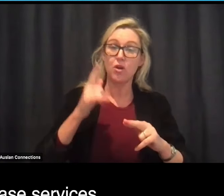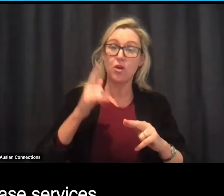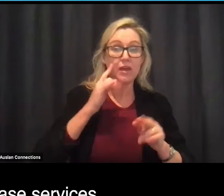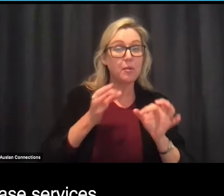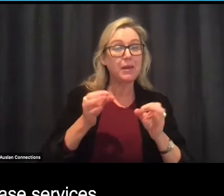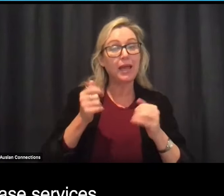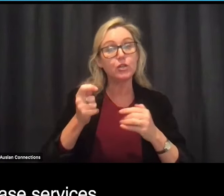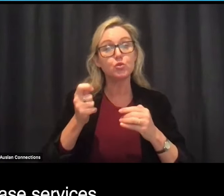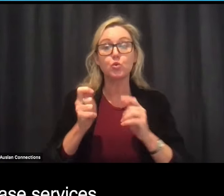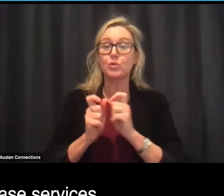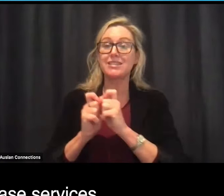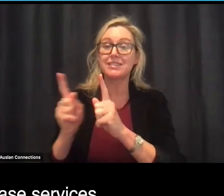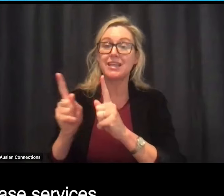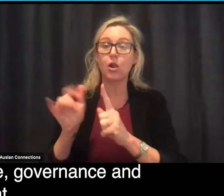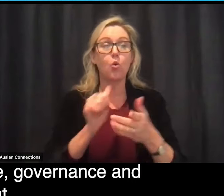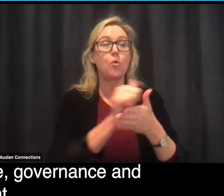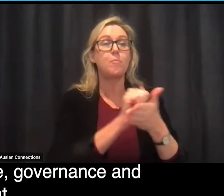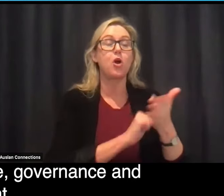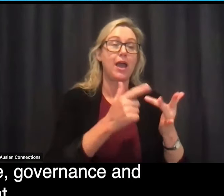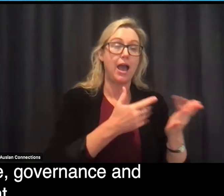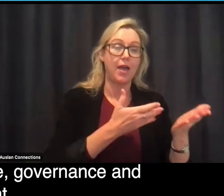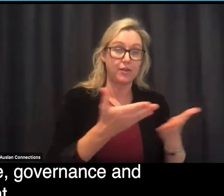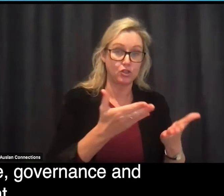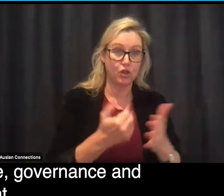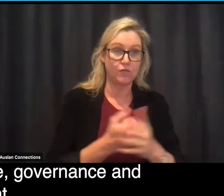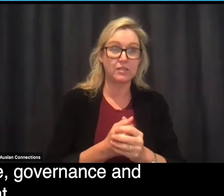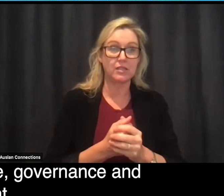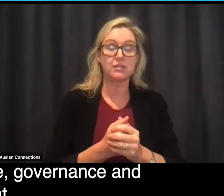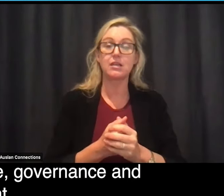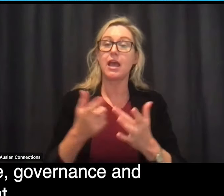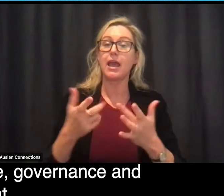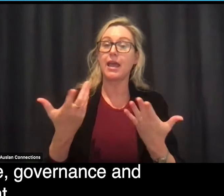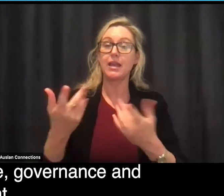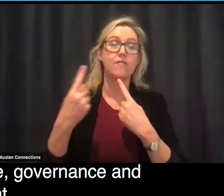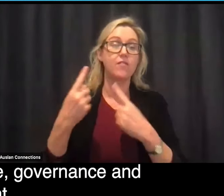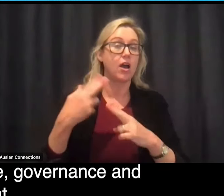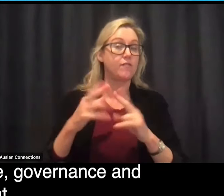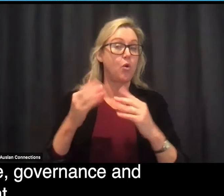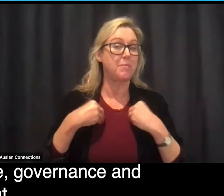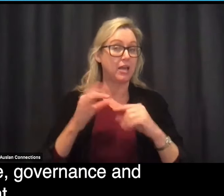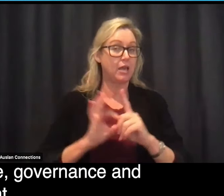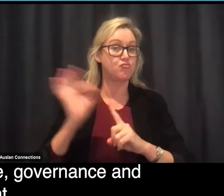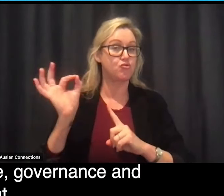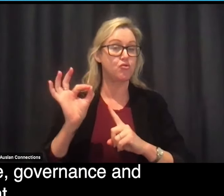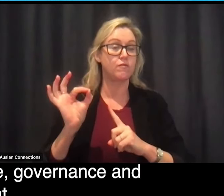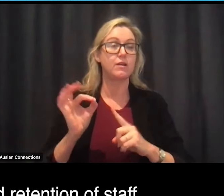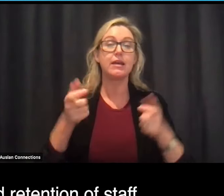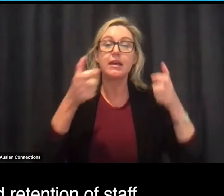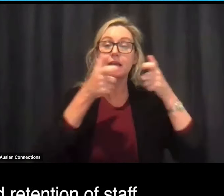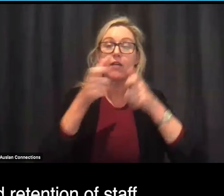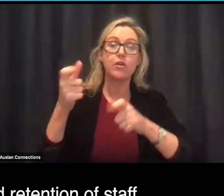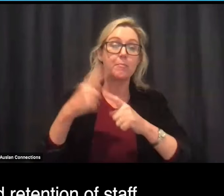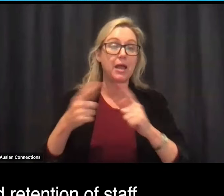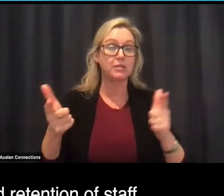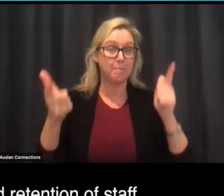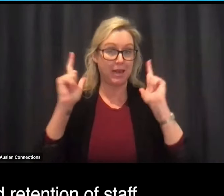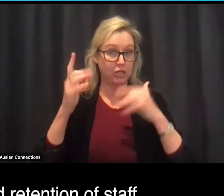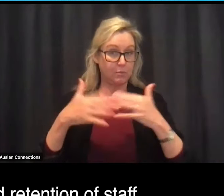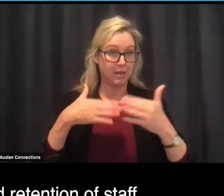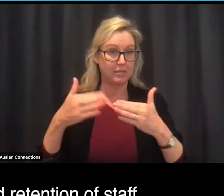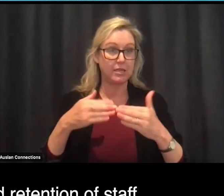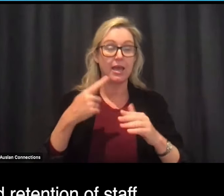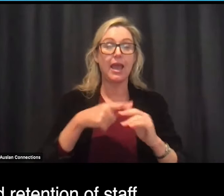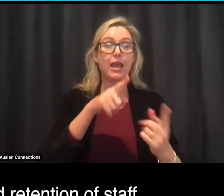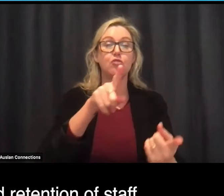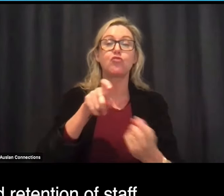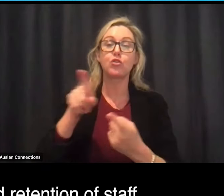purchase services, business improvement advice, governance and management, as well as the recruitment and